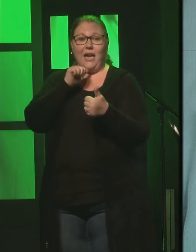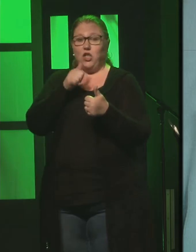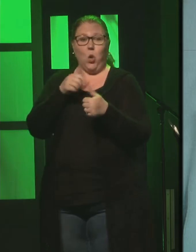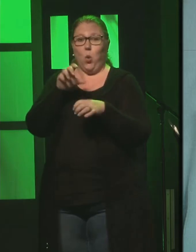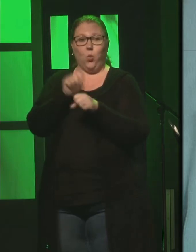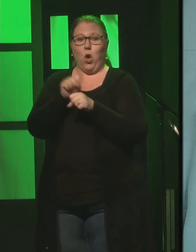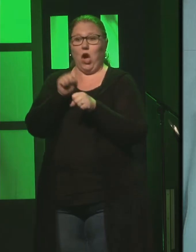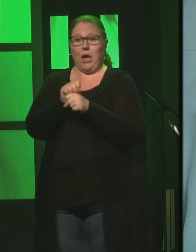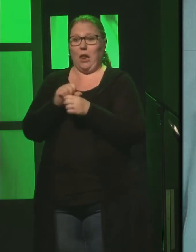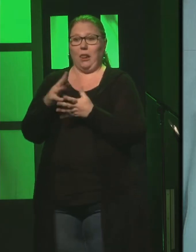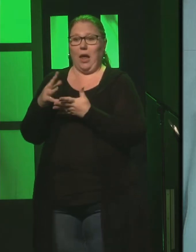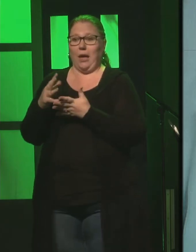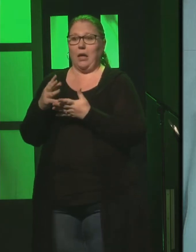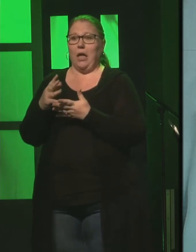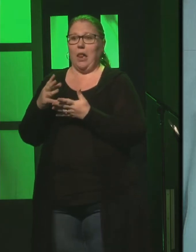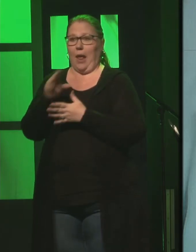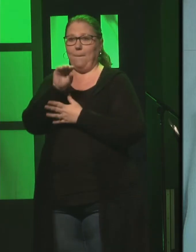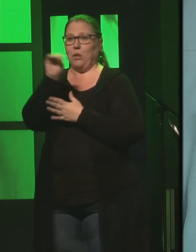commission.